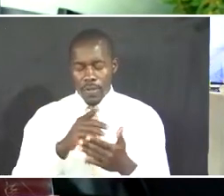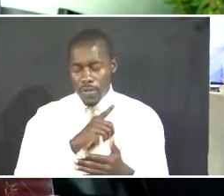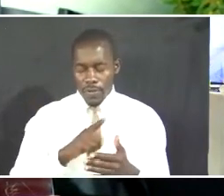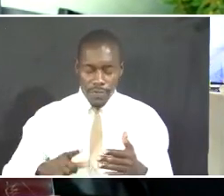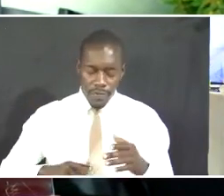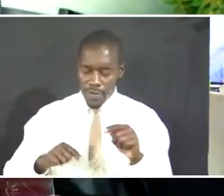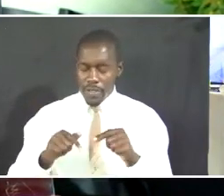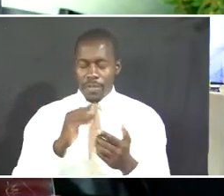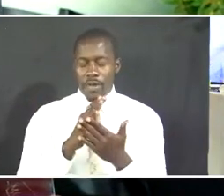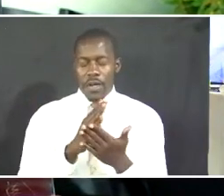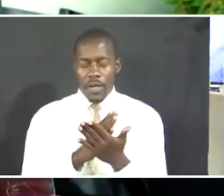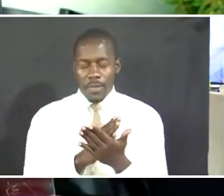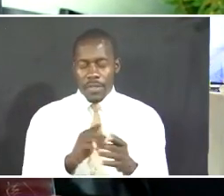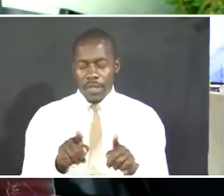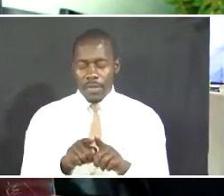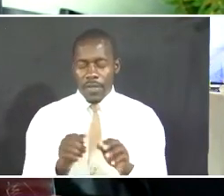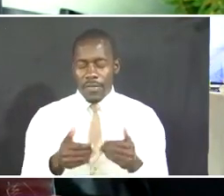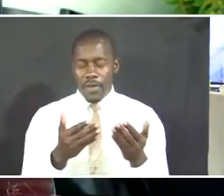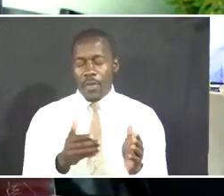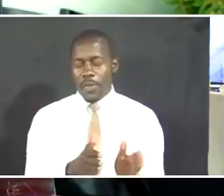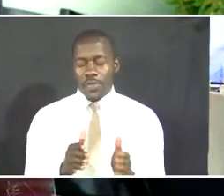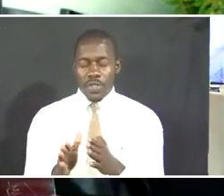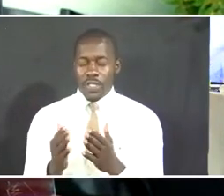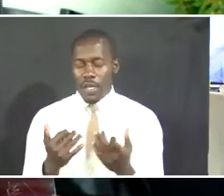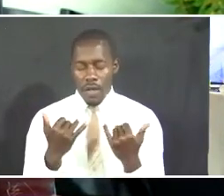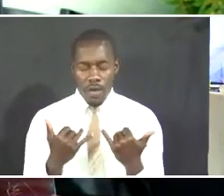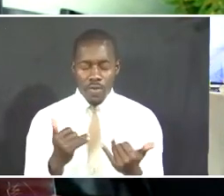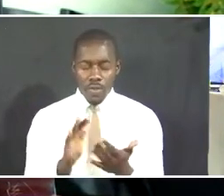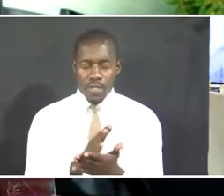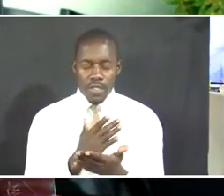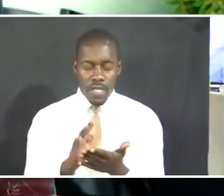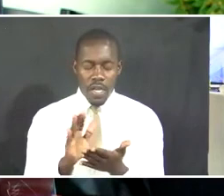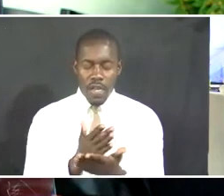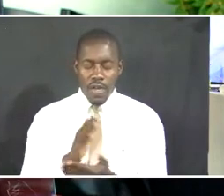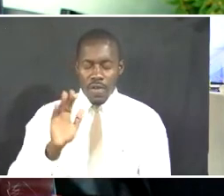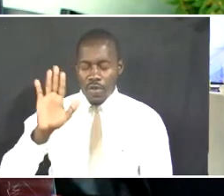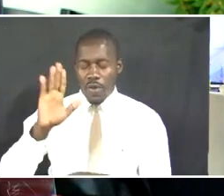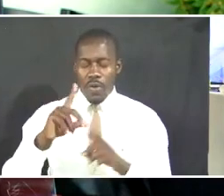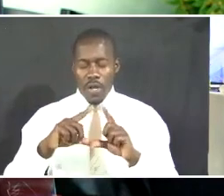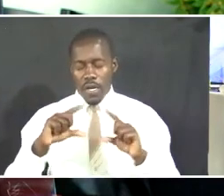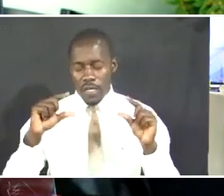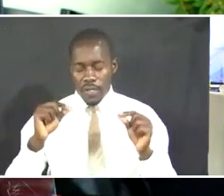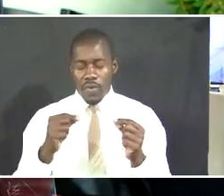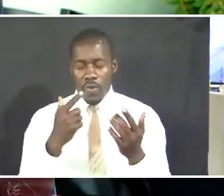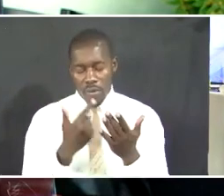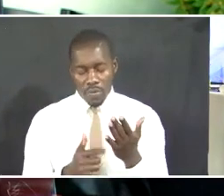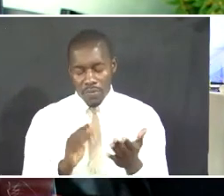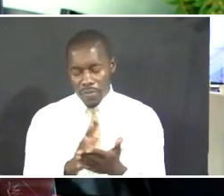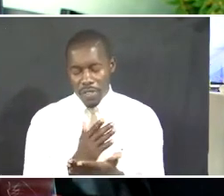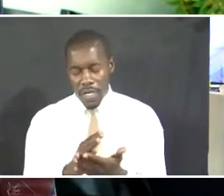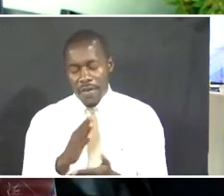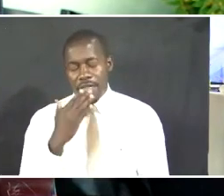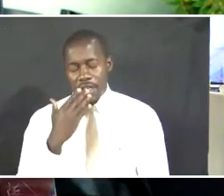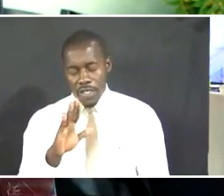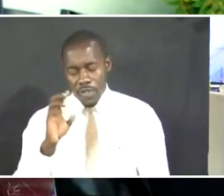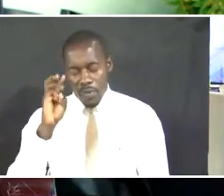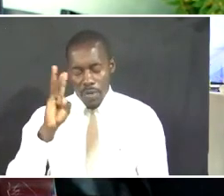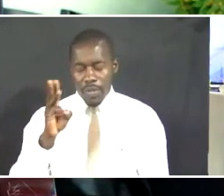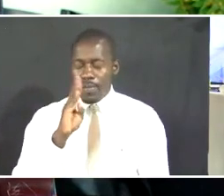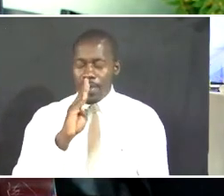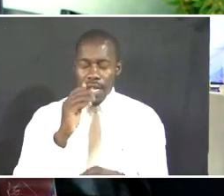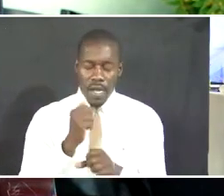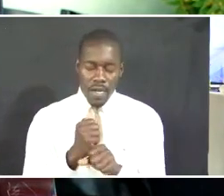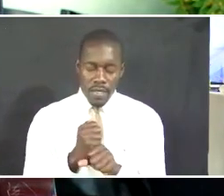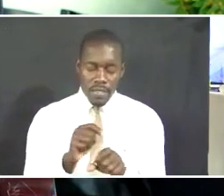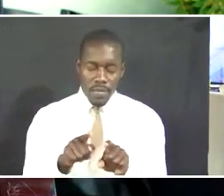and for giving us this opportunity to share whatever we have shared. May your will be done.